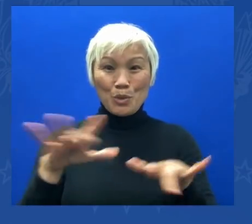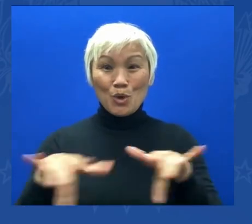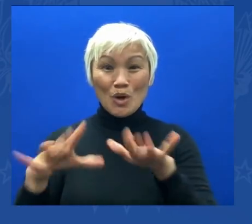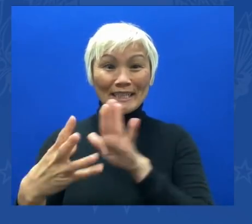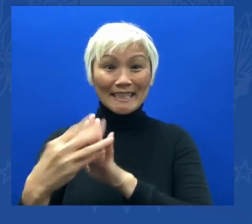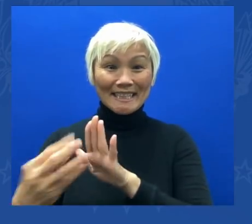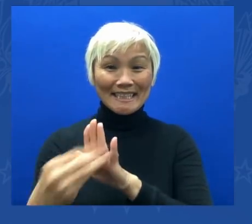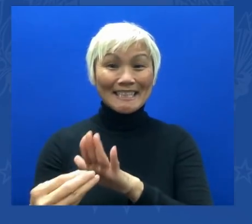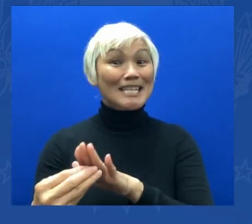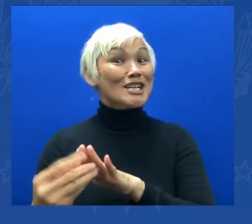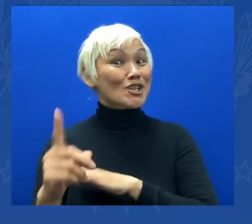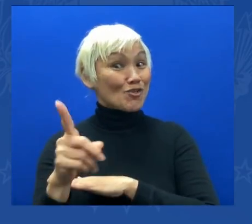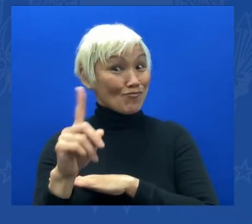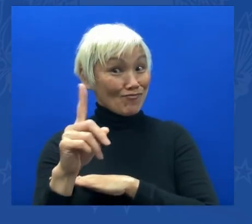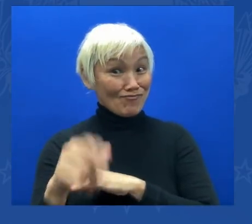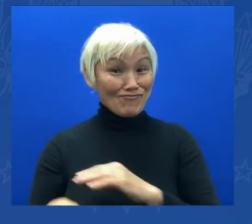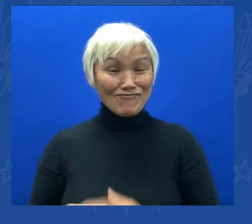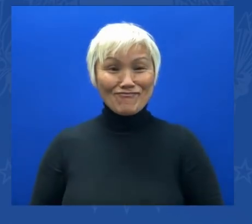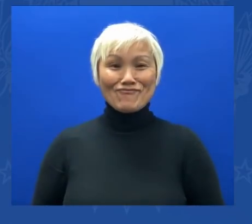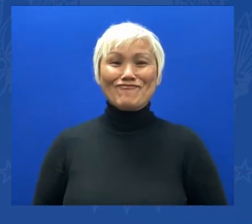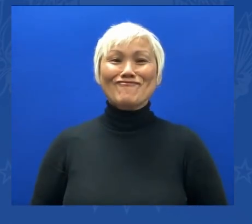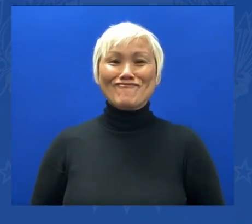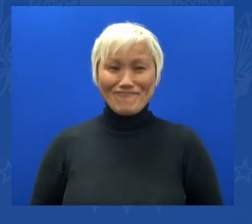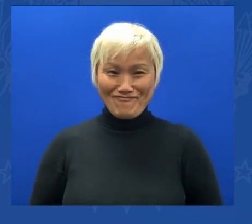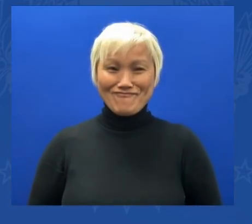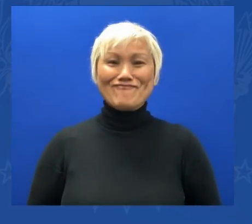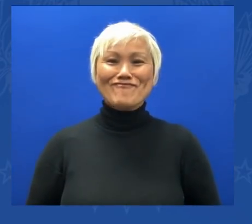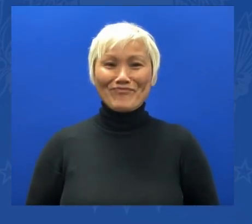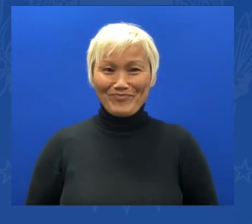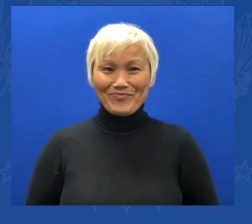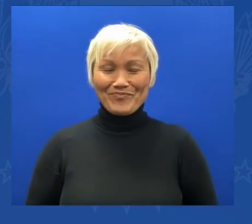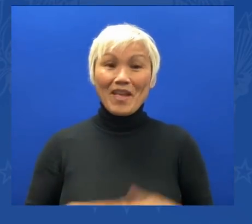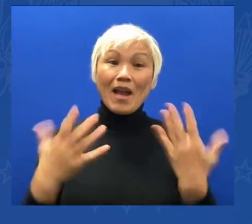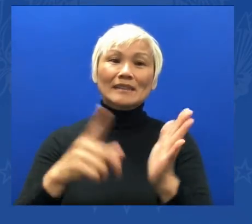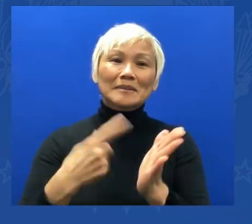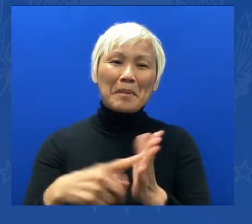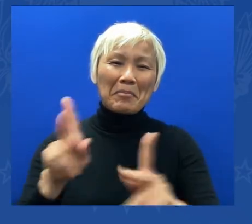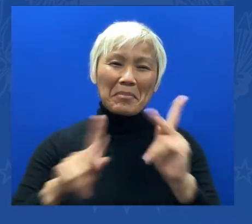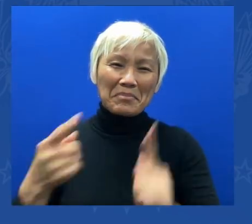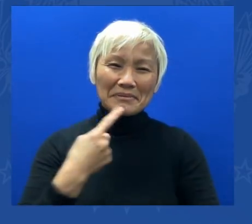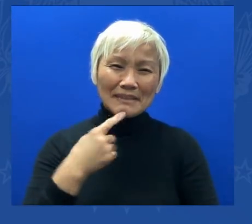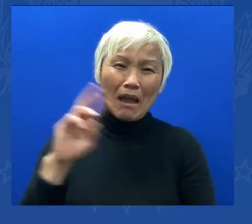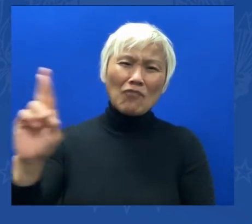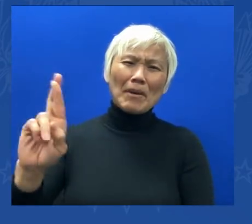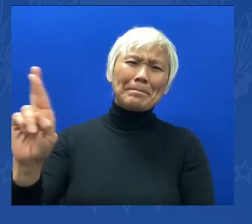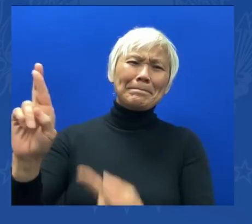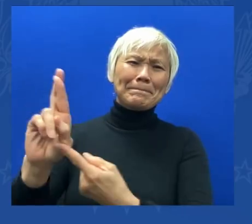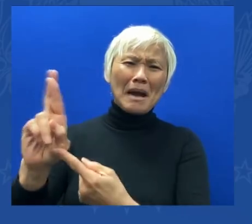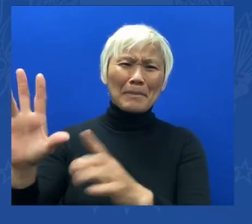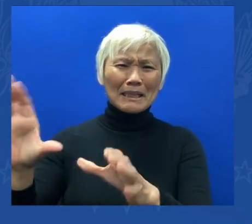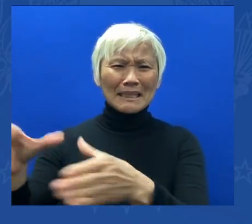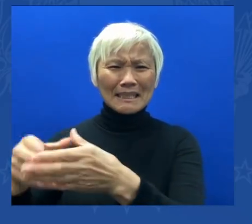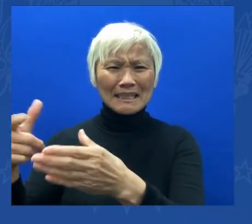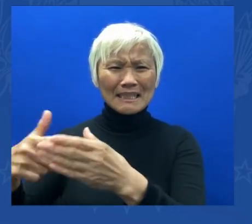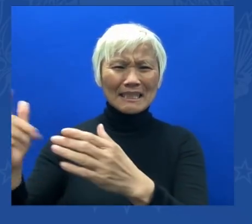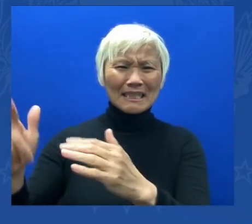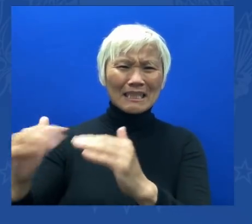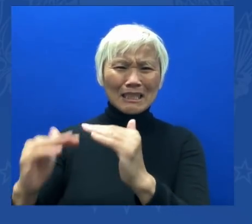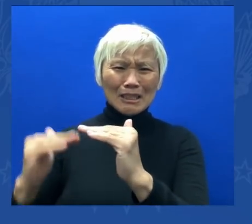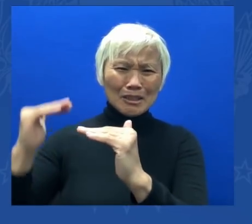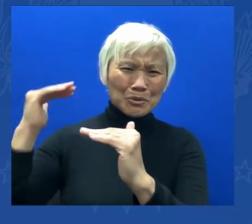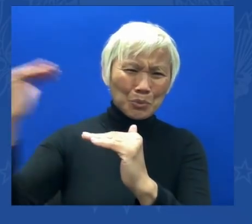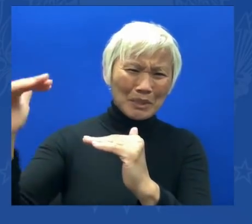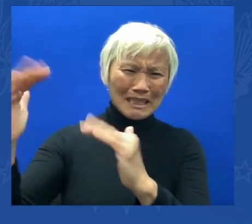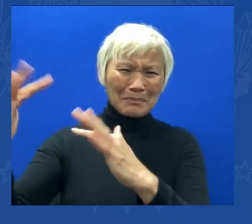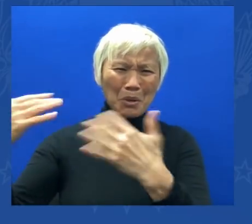at the same time, a lot of people say the Republican Party is too extreme, too divisive, too controlled by one person. They say that's not your